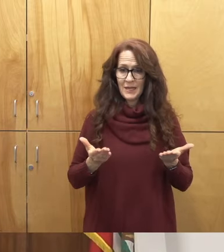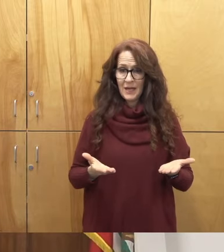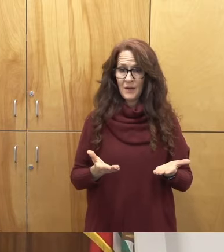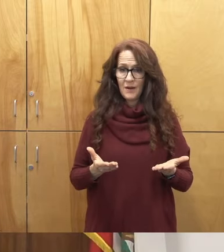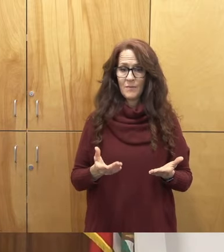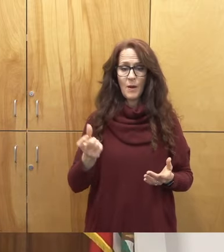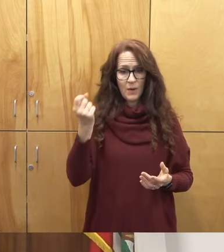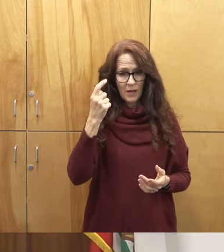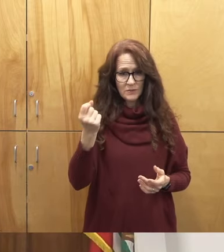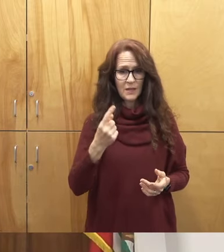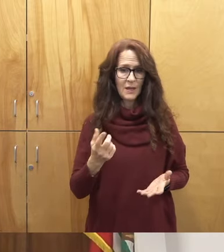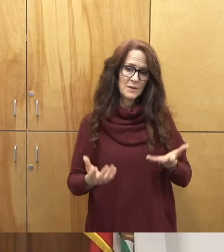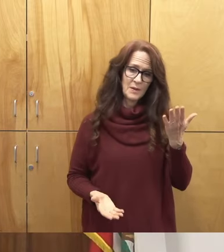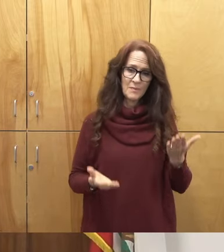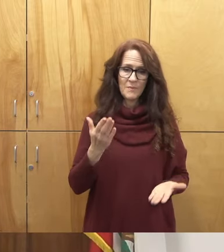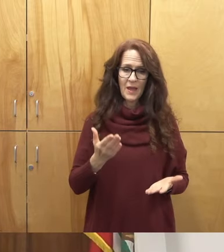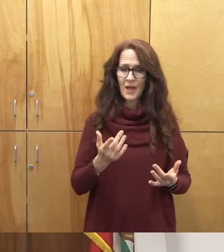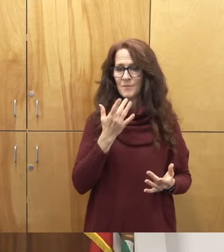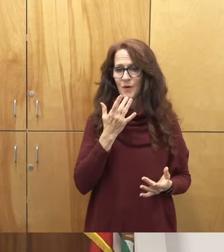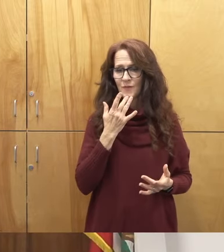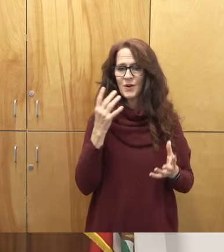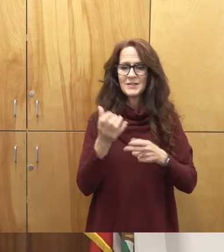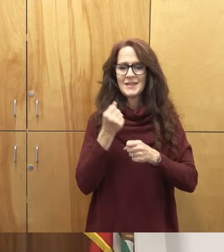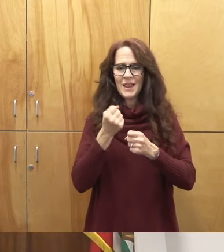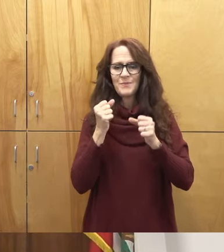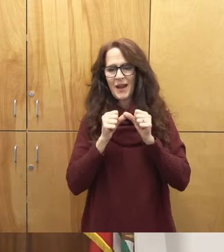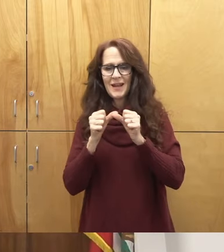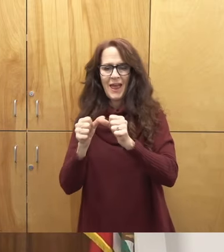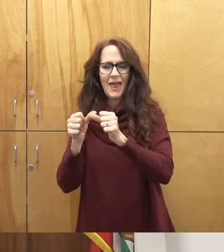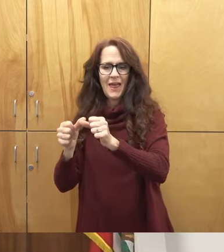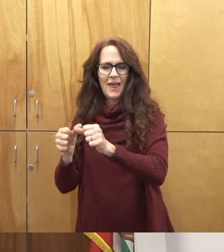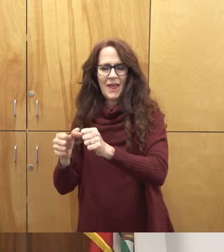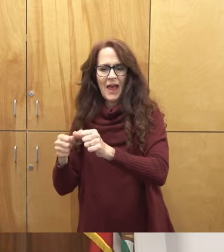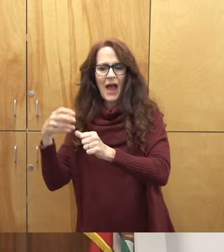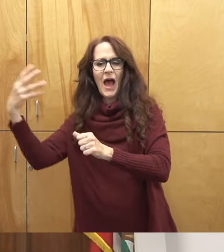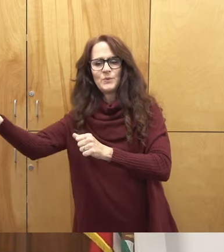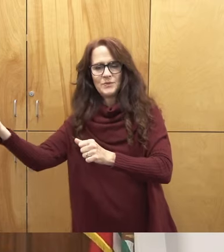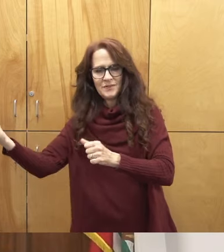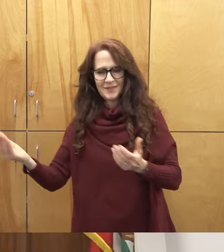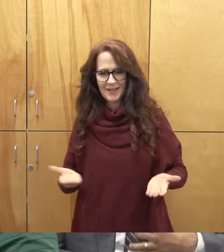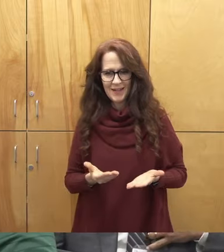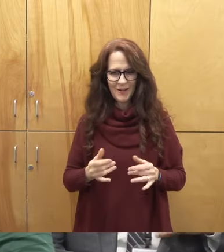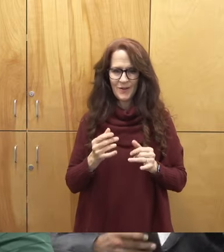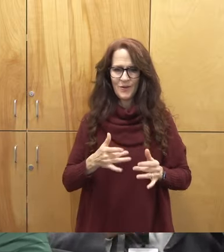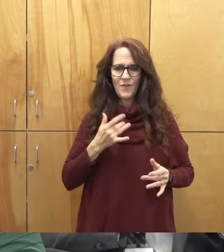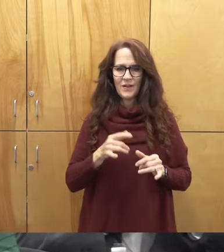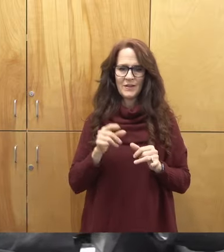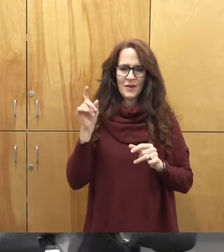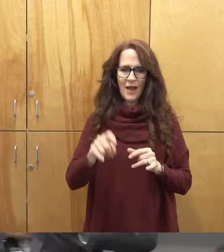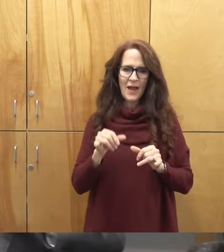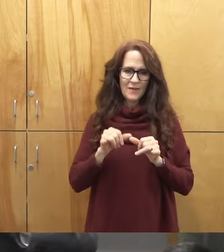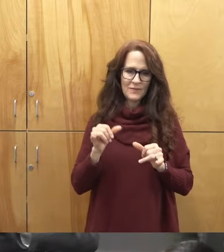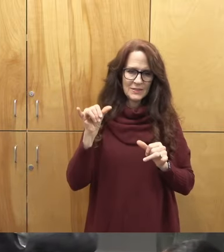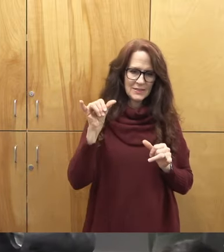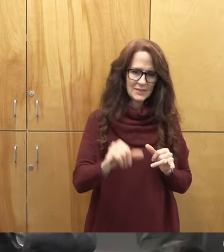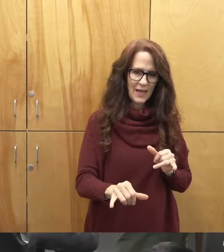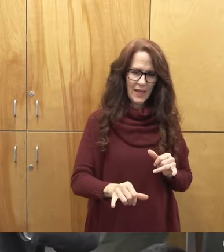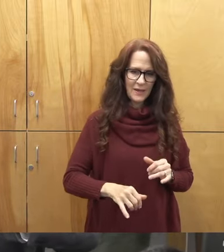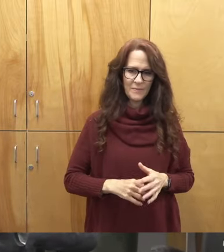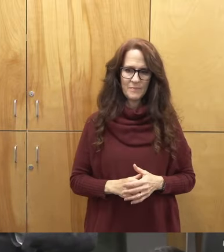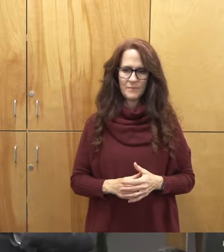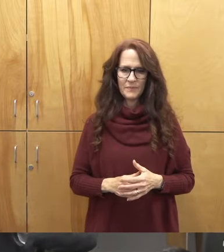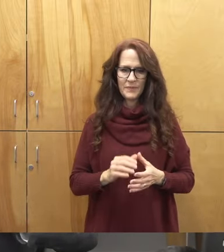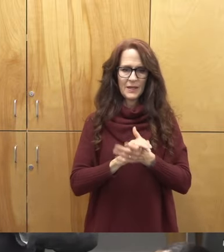we do understand that you may prefer to go celebrate, so don't feel as though you need to stay. But once